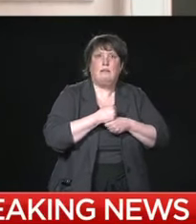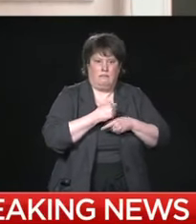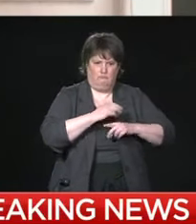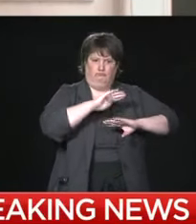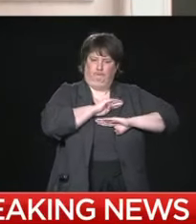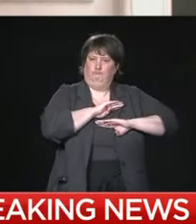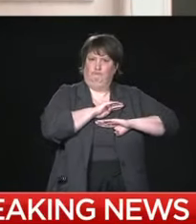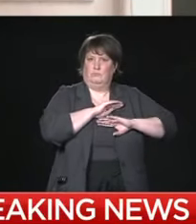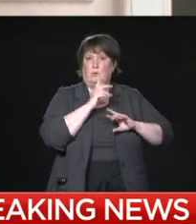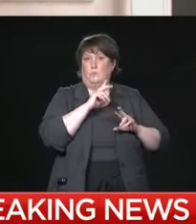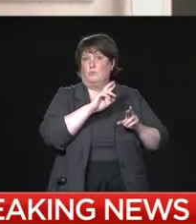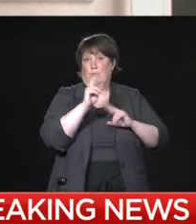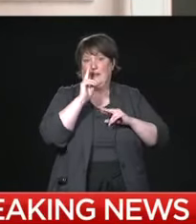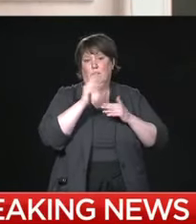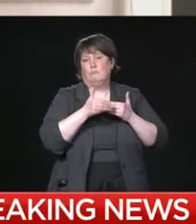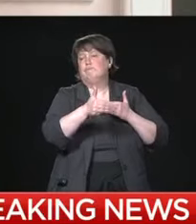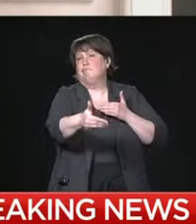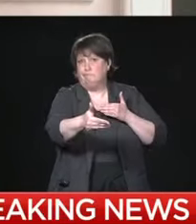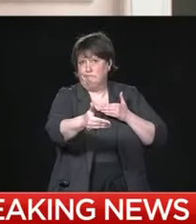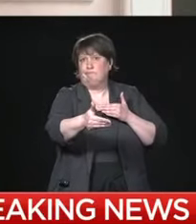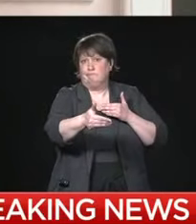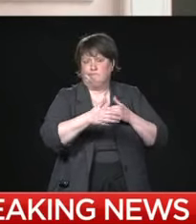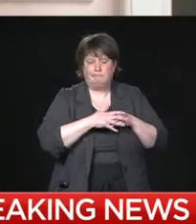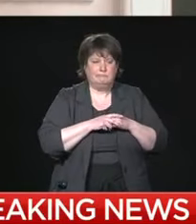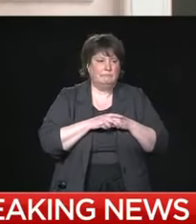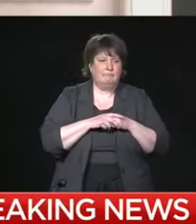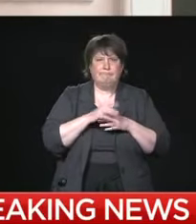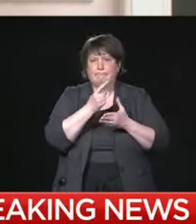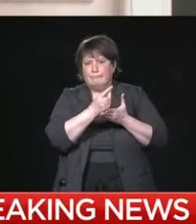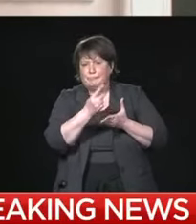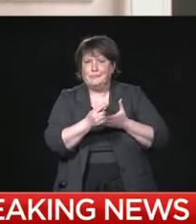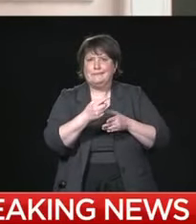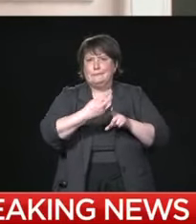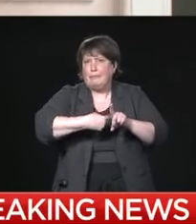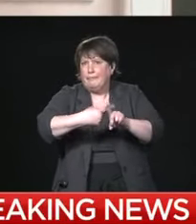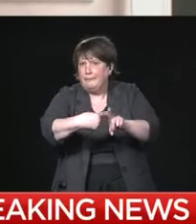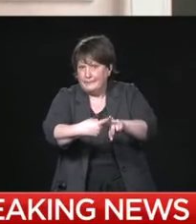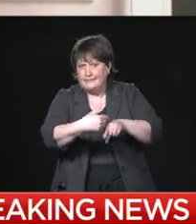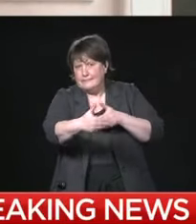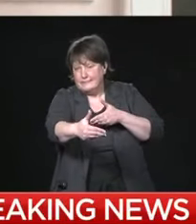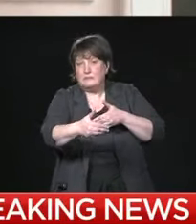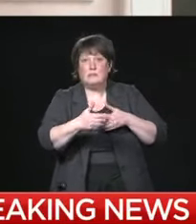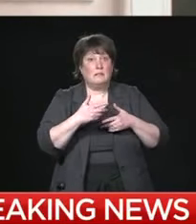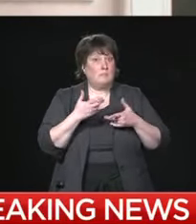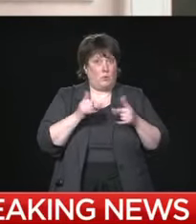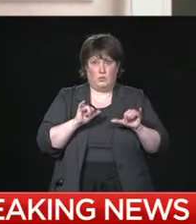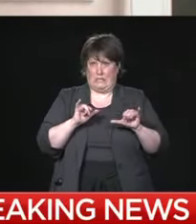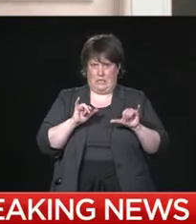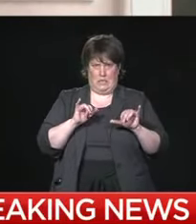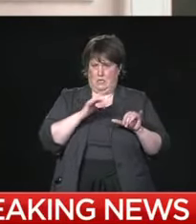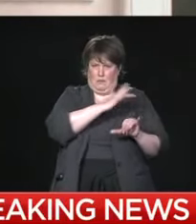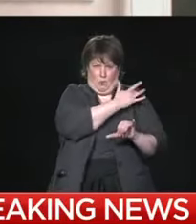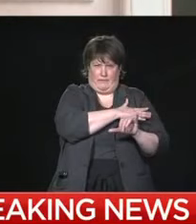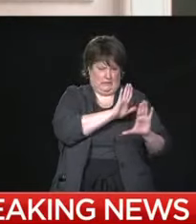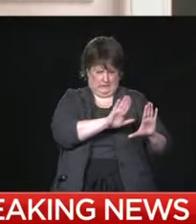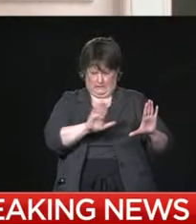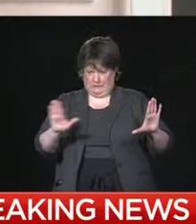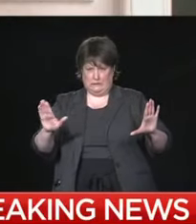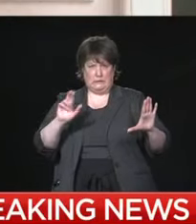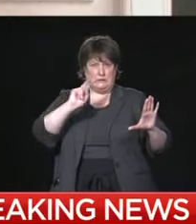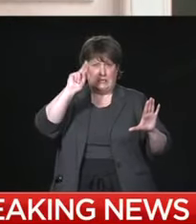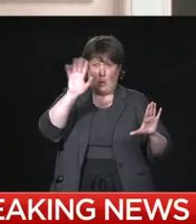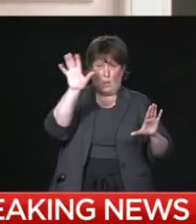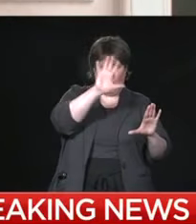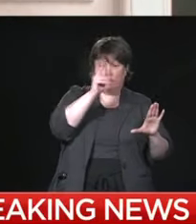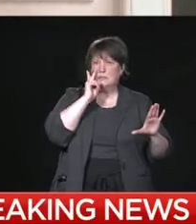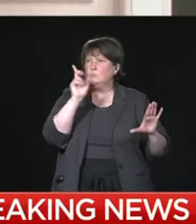next weeks and months to come. In the meantime, we are working with all the provinces to make